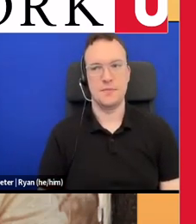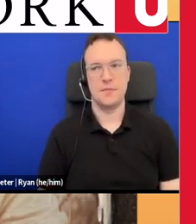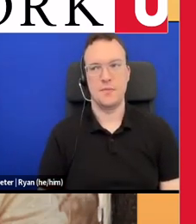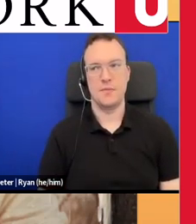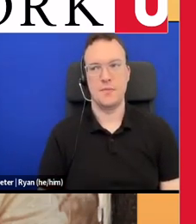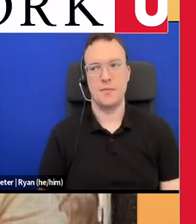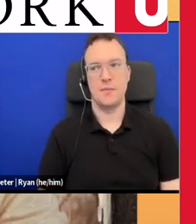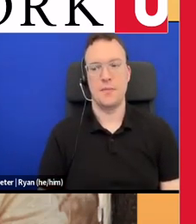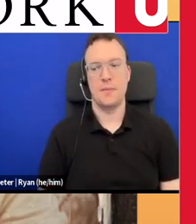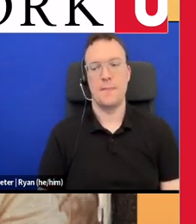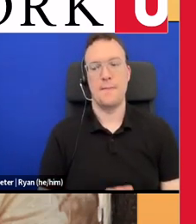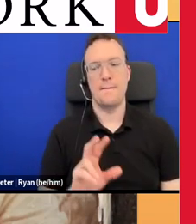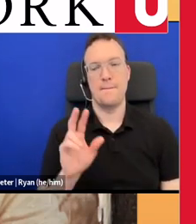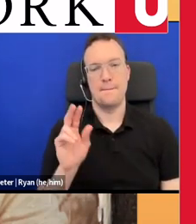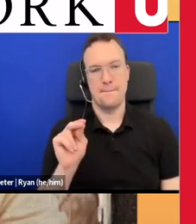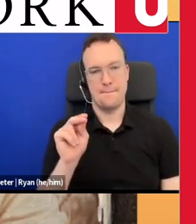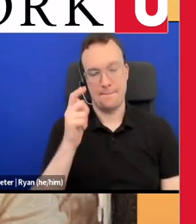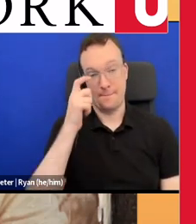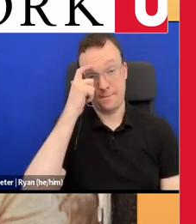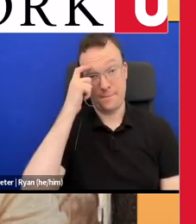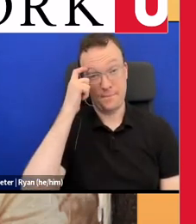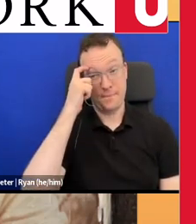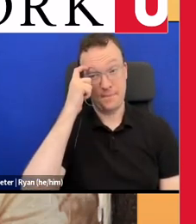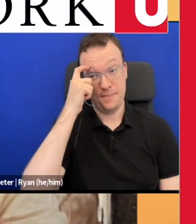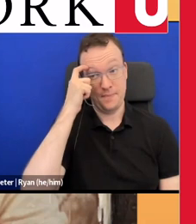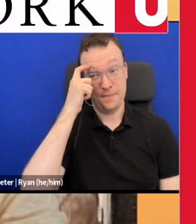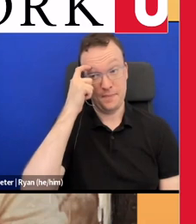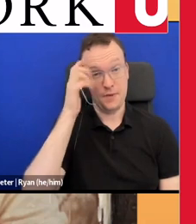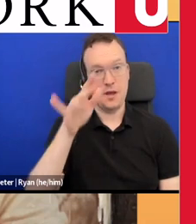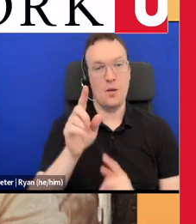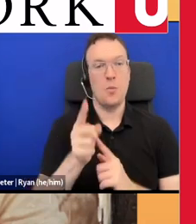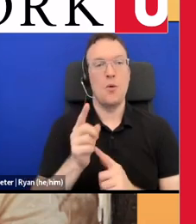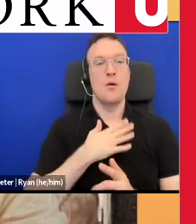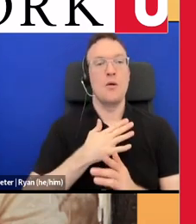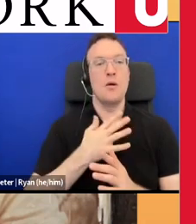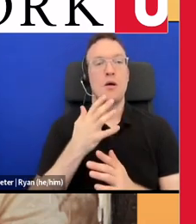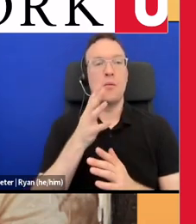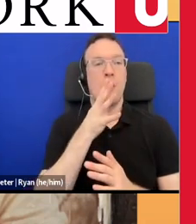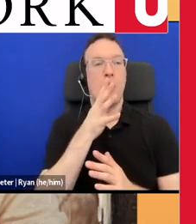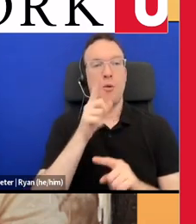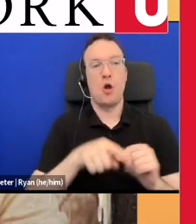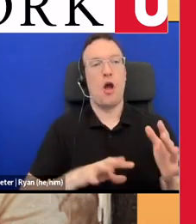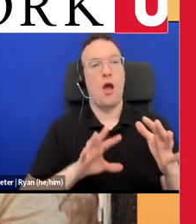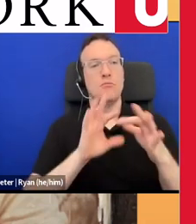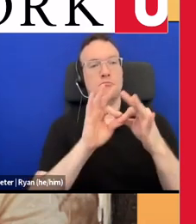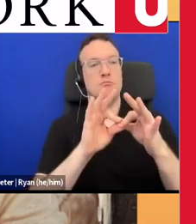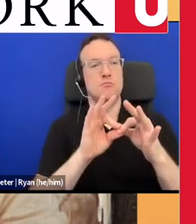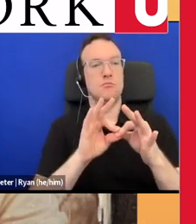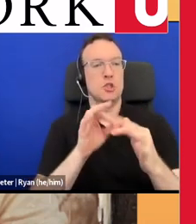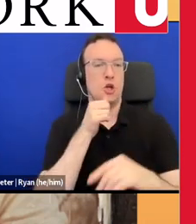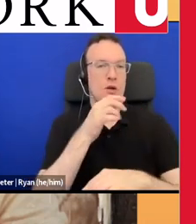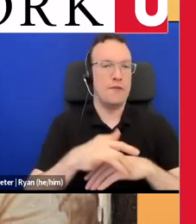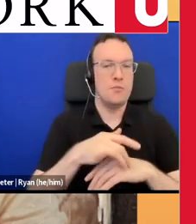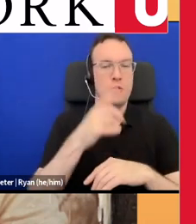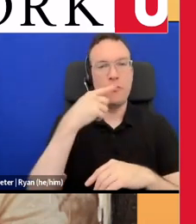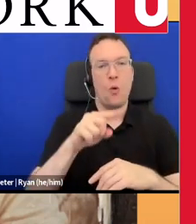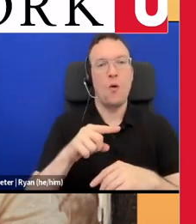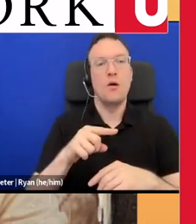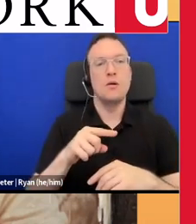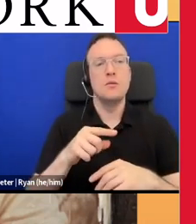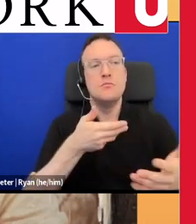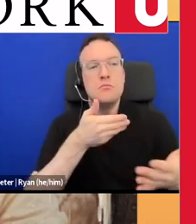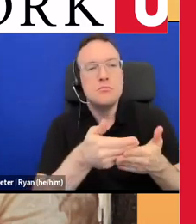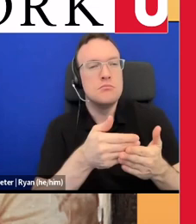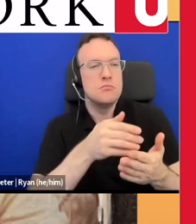No. At that moment, my mother became ungraspable to me, no longer available for the intimacy that defined